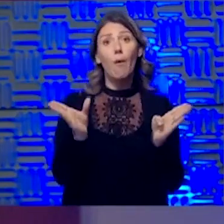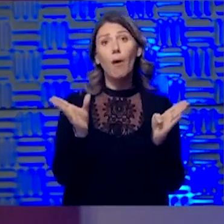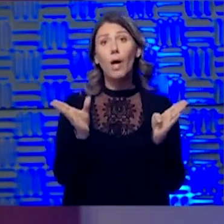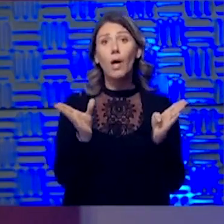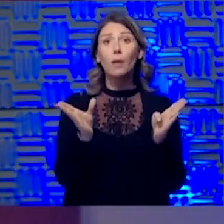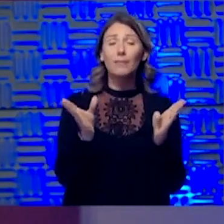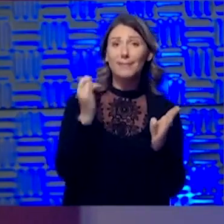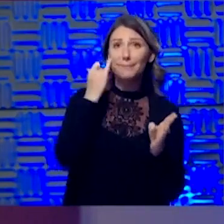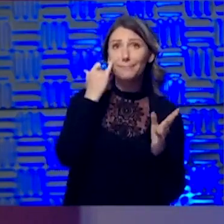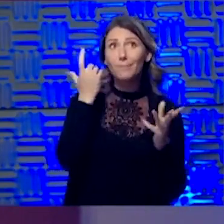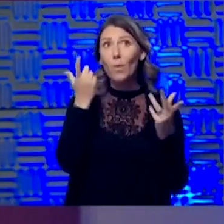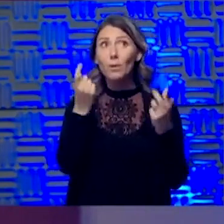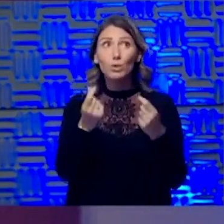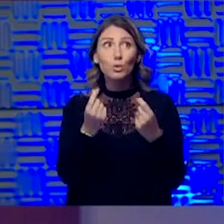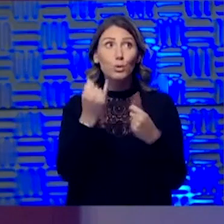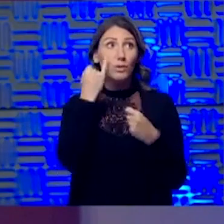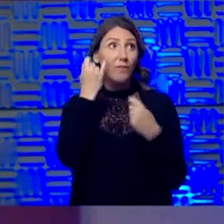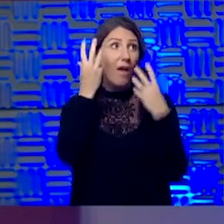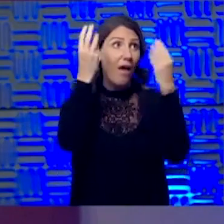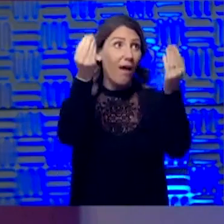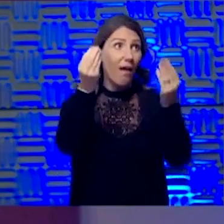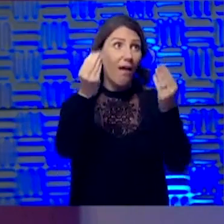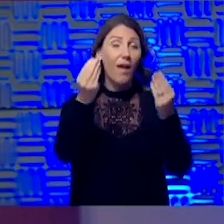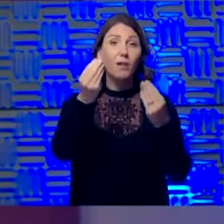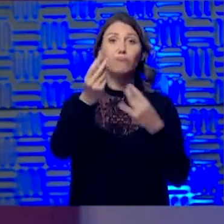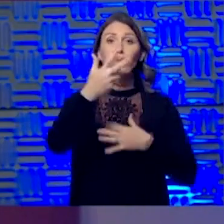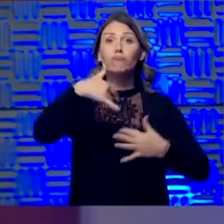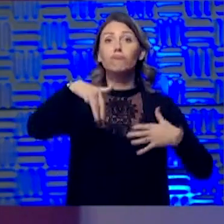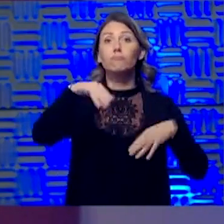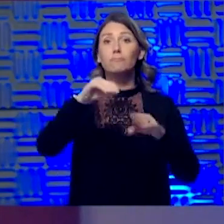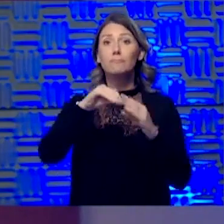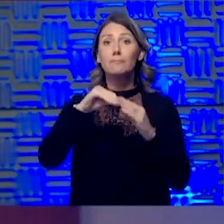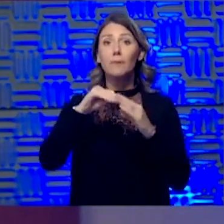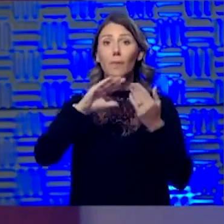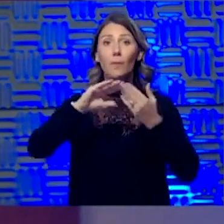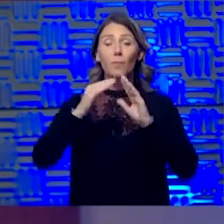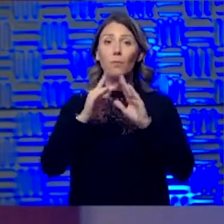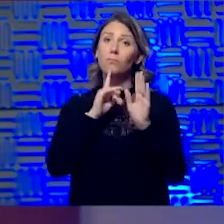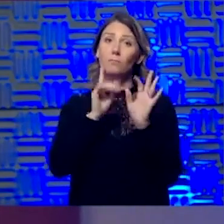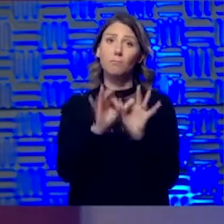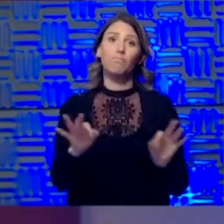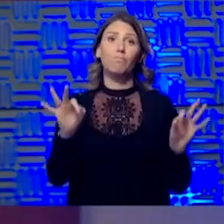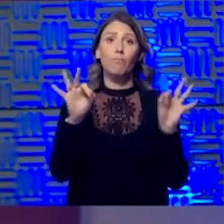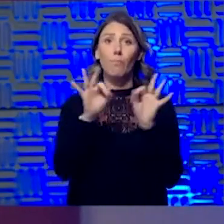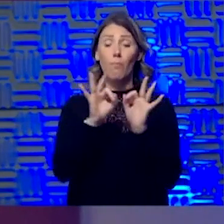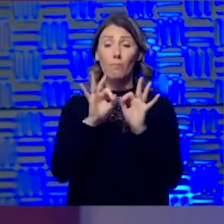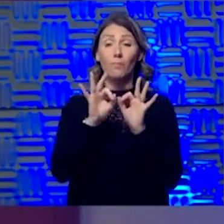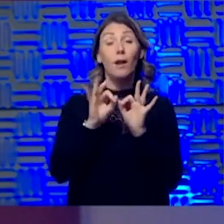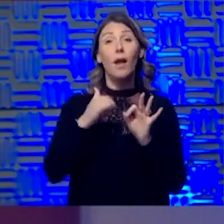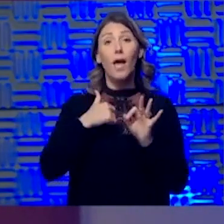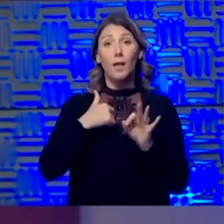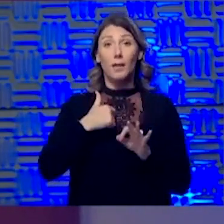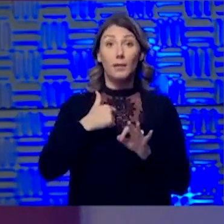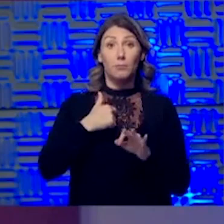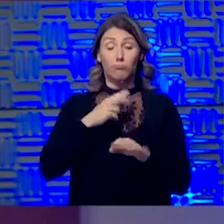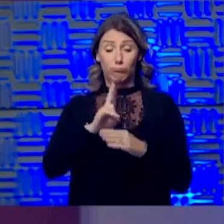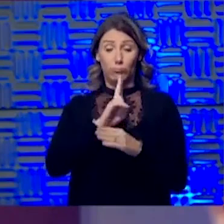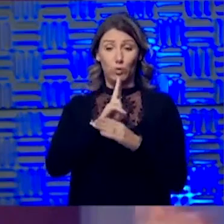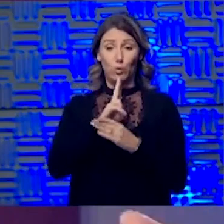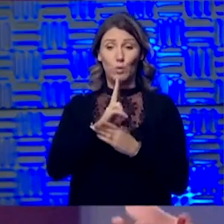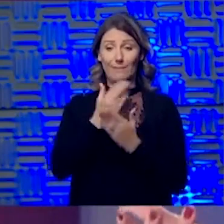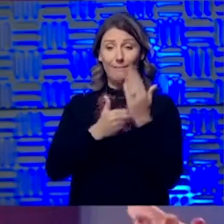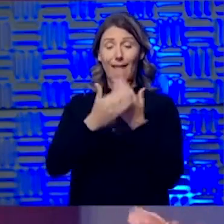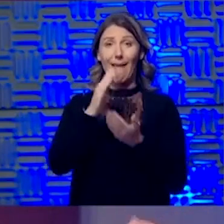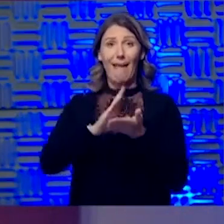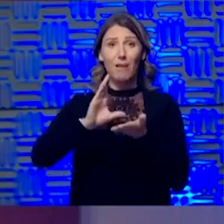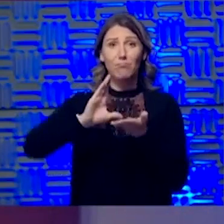can do if we're going to be out in the community, I think it is critical. I carry hand hygiene or hand sanitizer in my car. Oh my